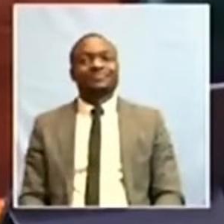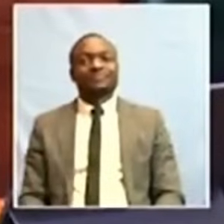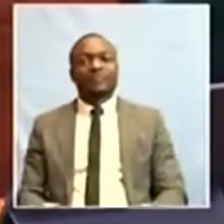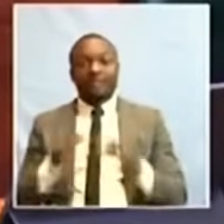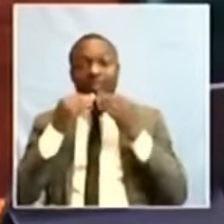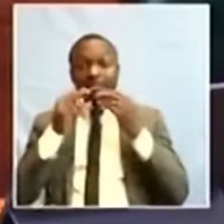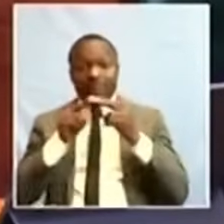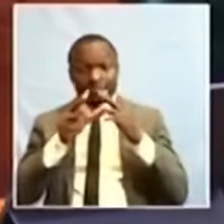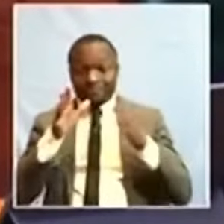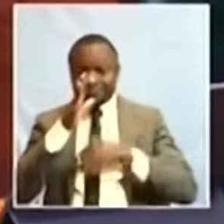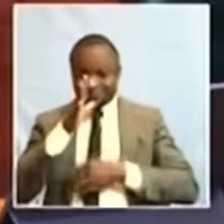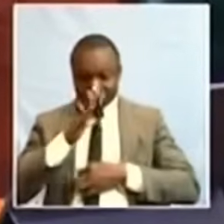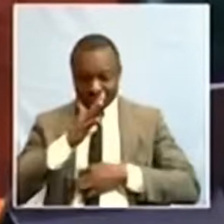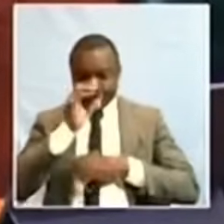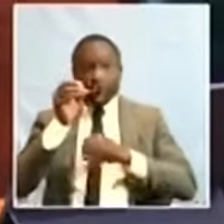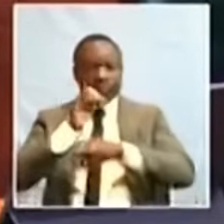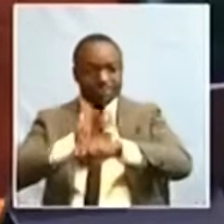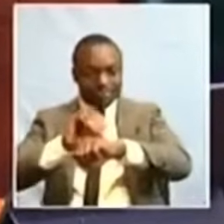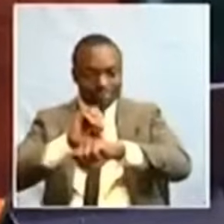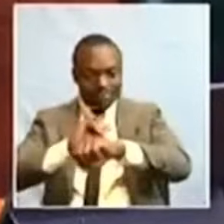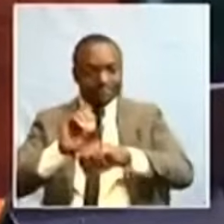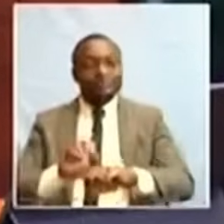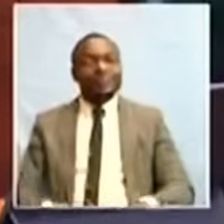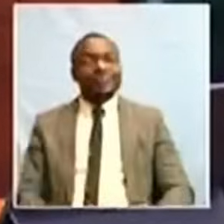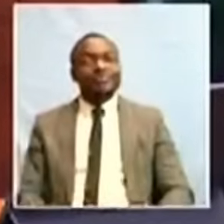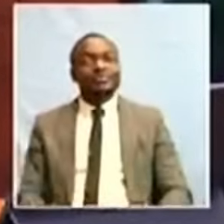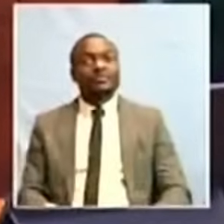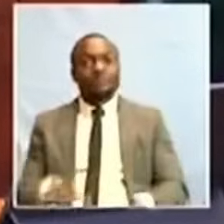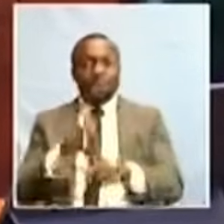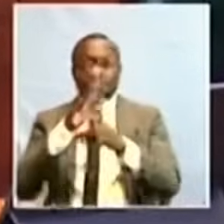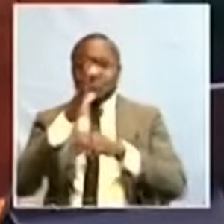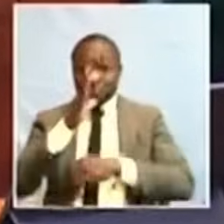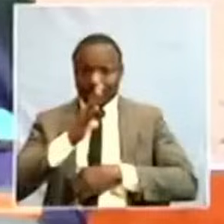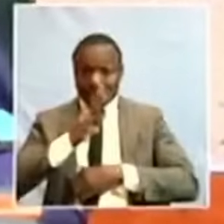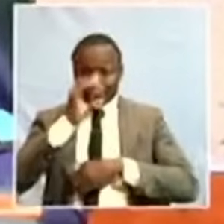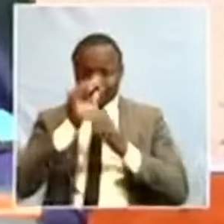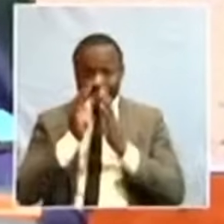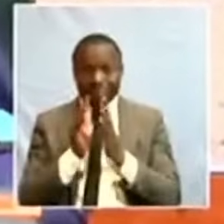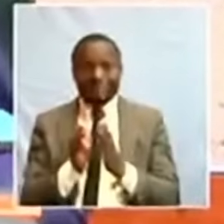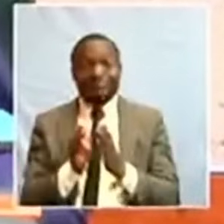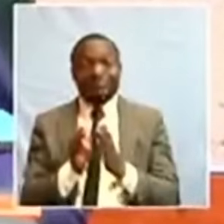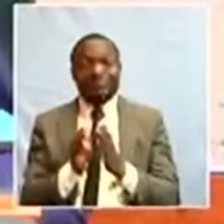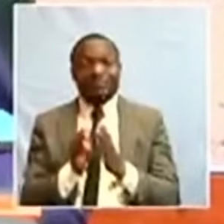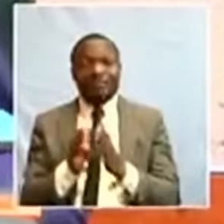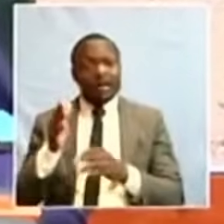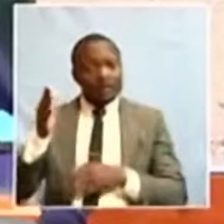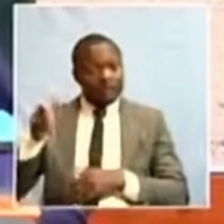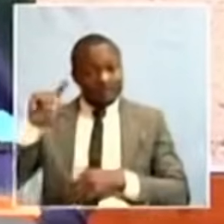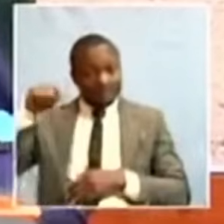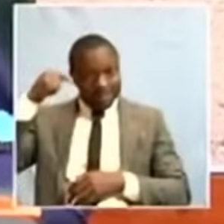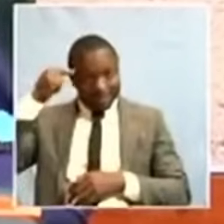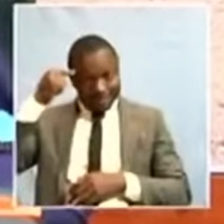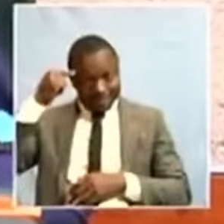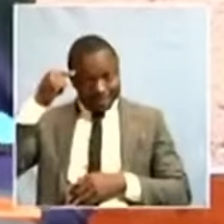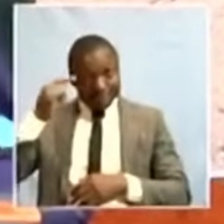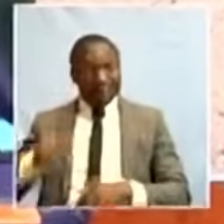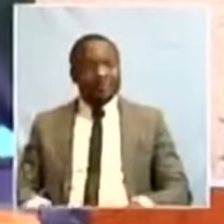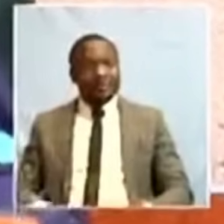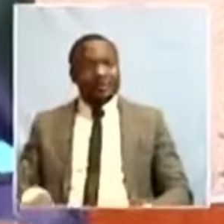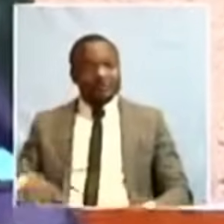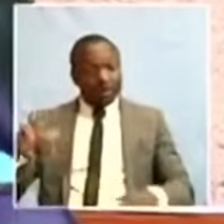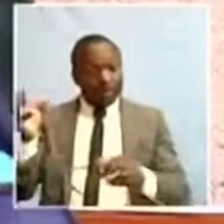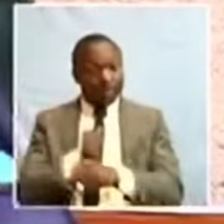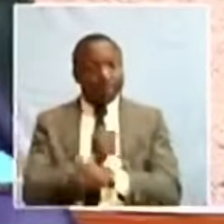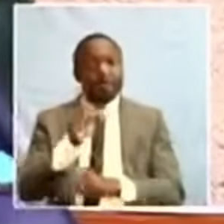Thank you so much, Madam Speaker, for the opportunity. Madam Speaker, the European government won